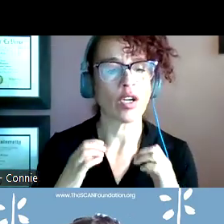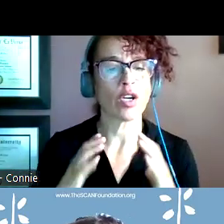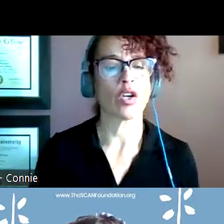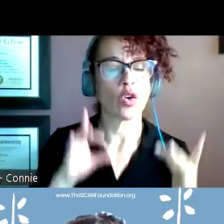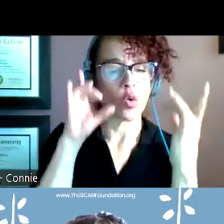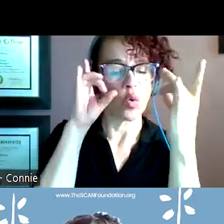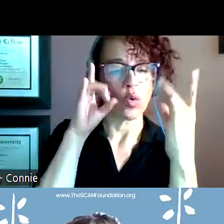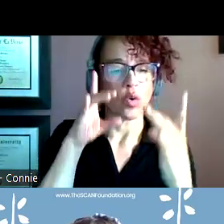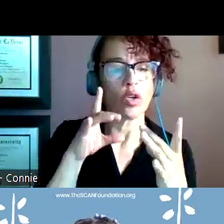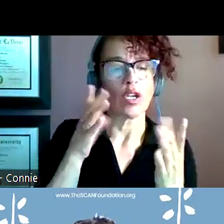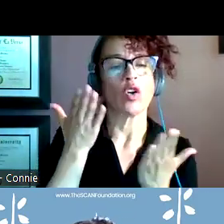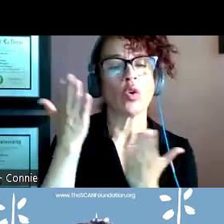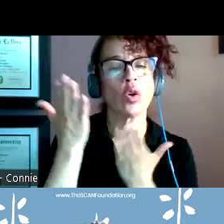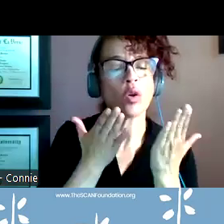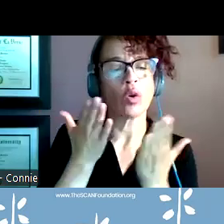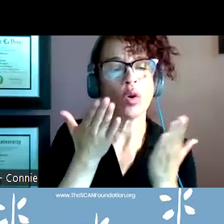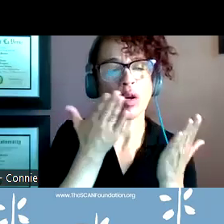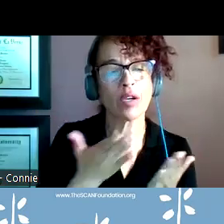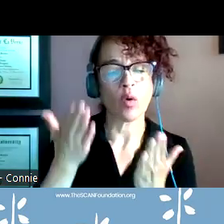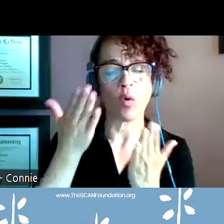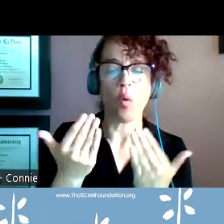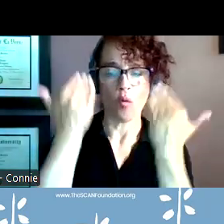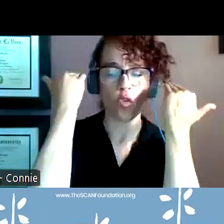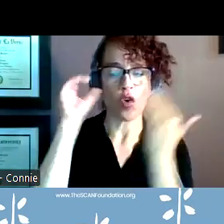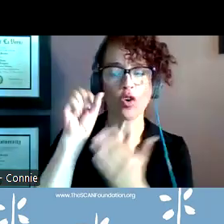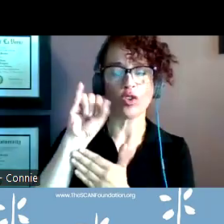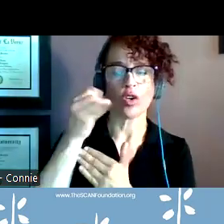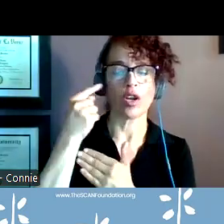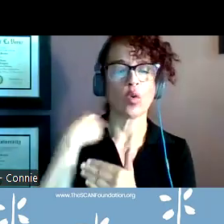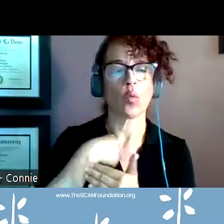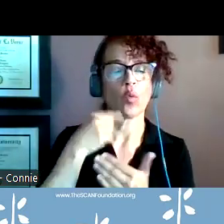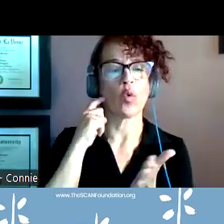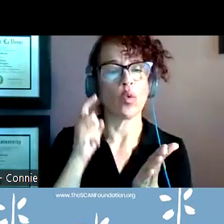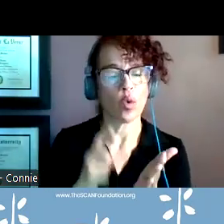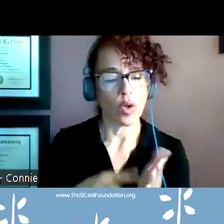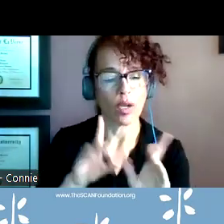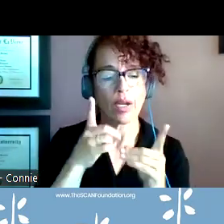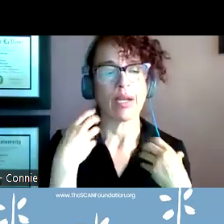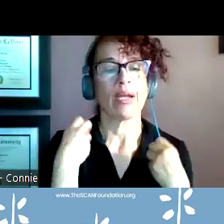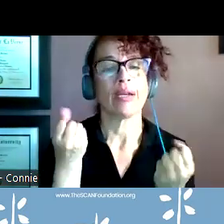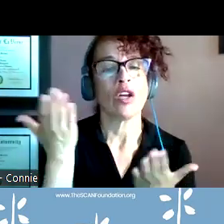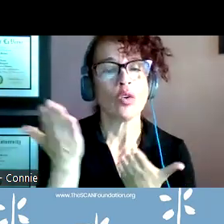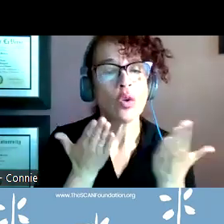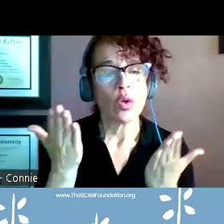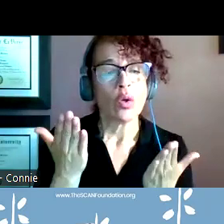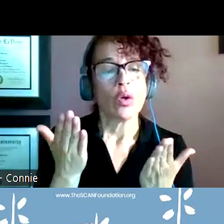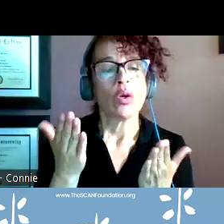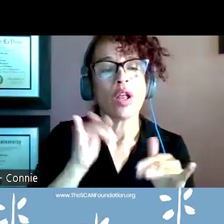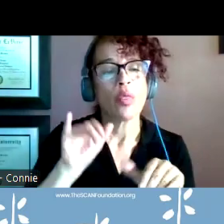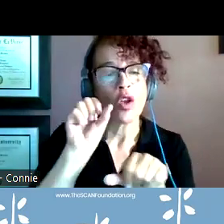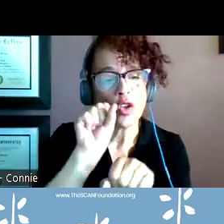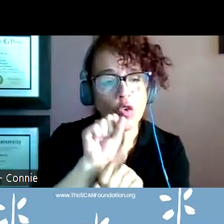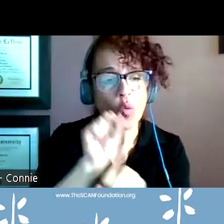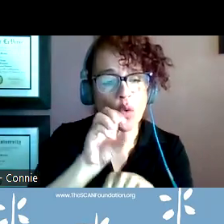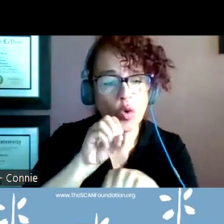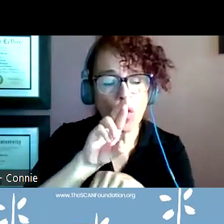to strengthen service delivery and oversight. And we recognize the Department of Healthcare Services has a stakeholder work group advising